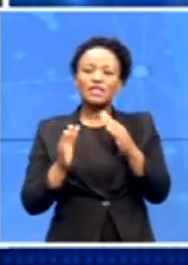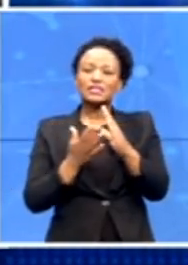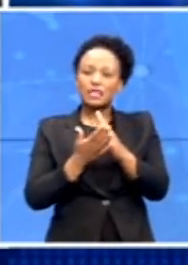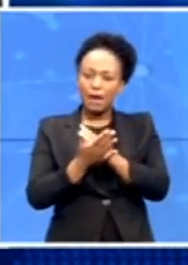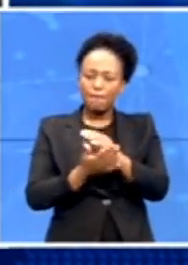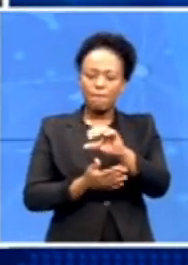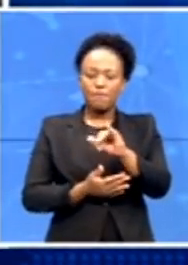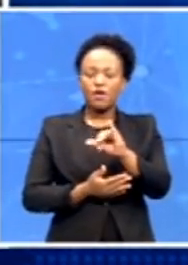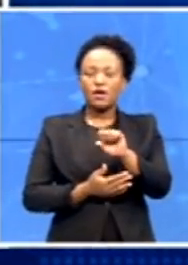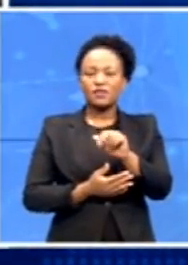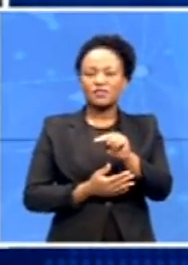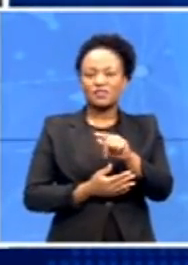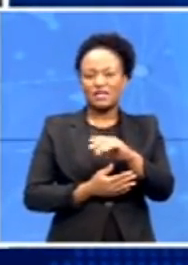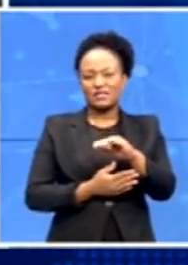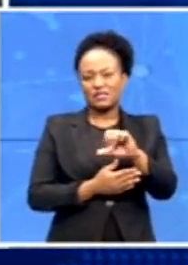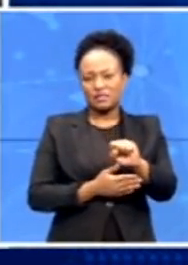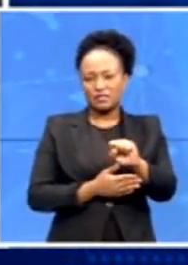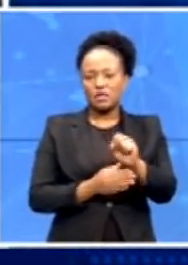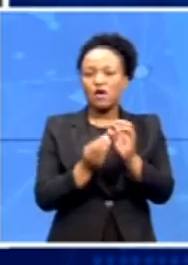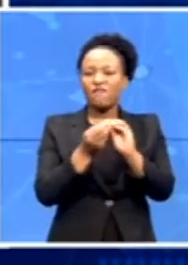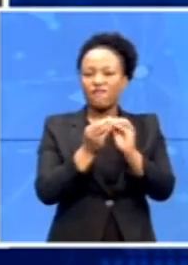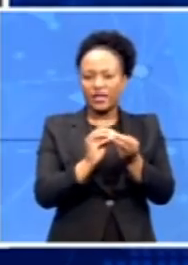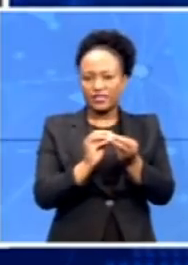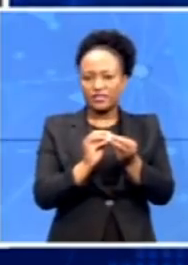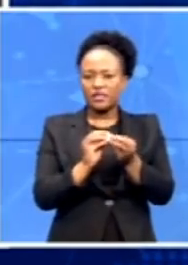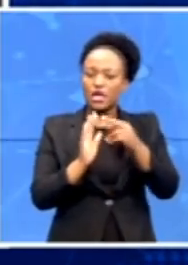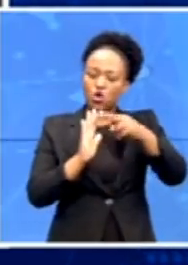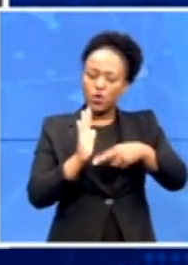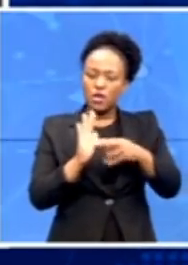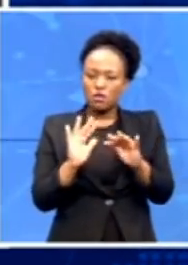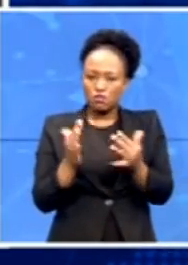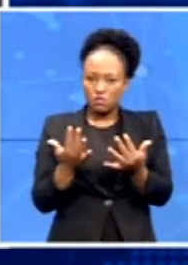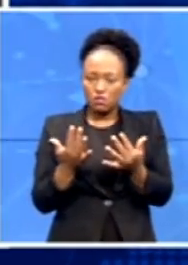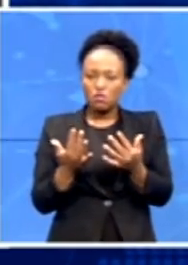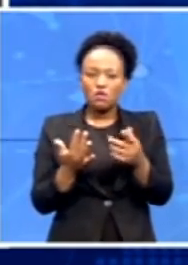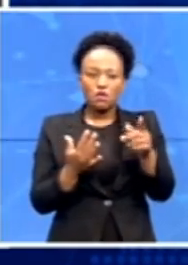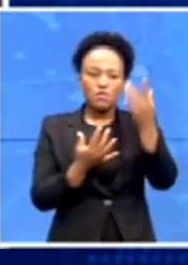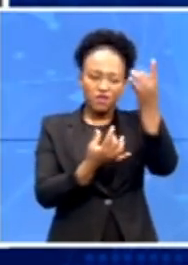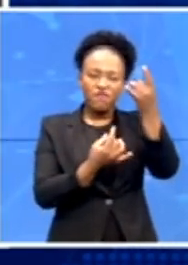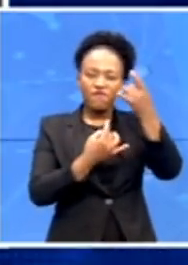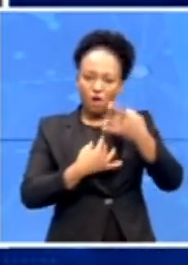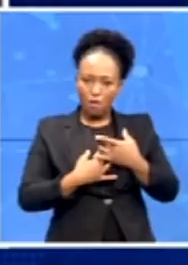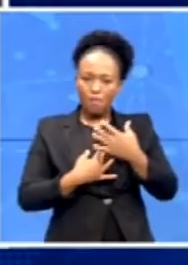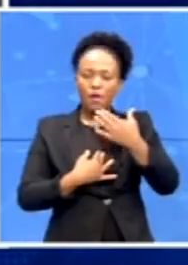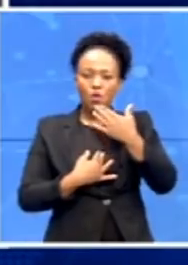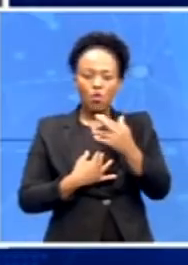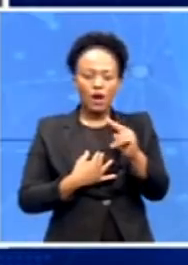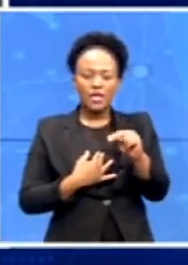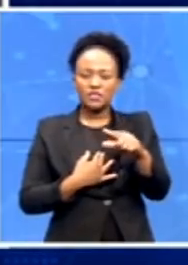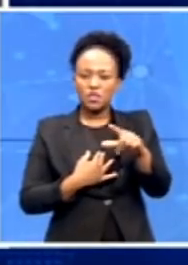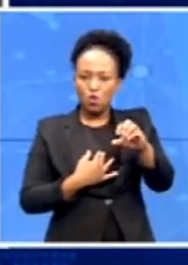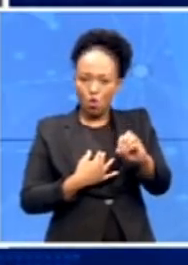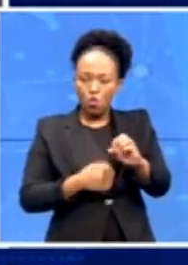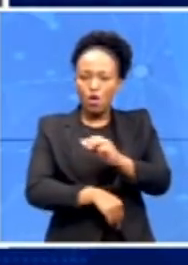follows. I was informed by NGO managers that the mental health care